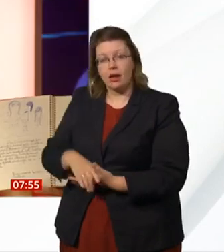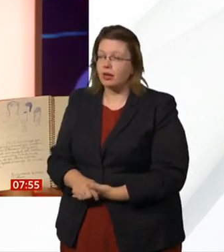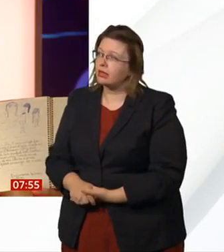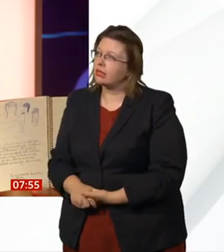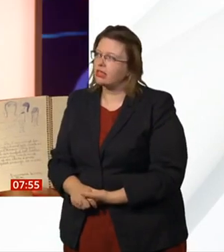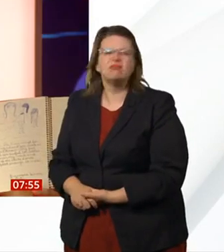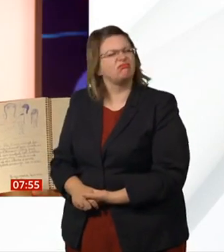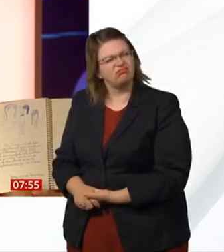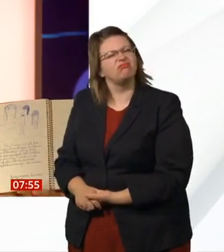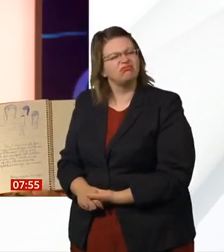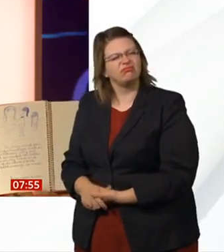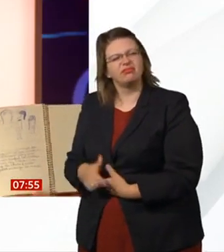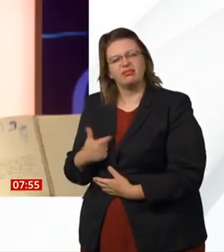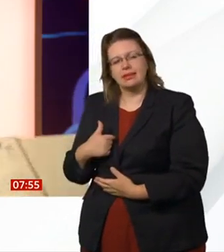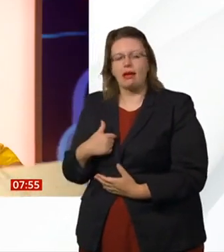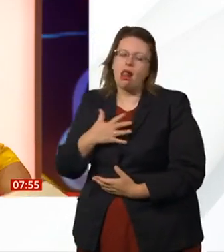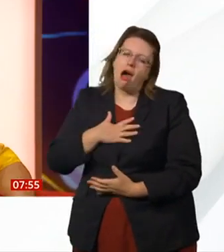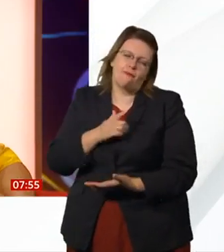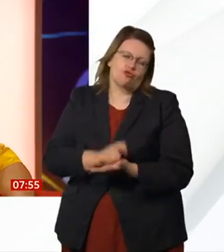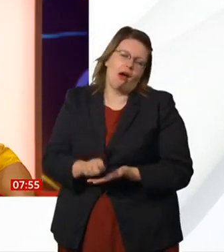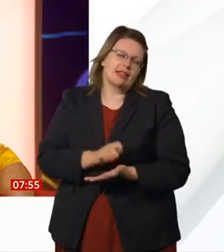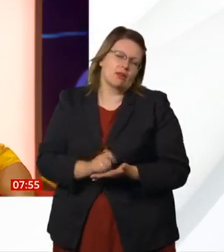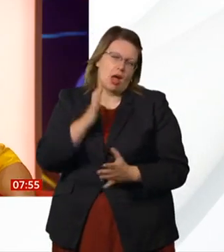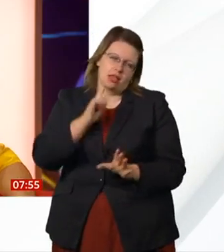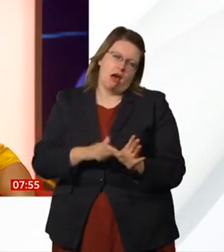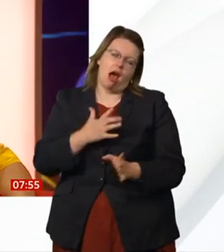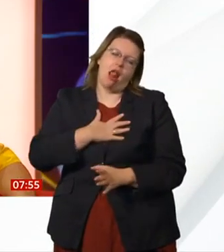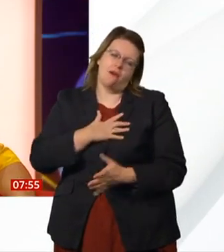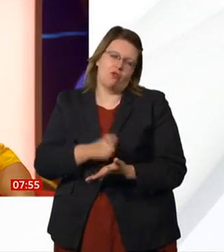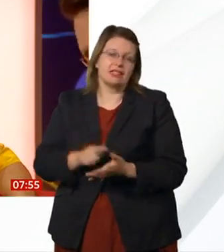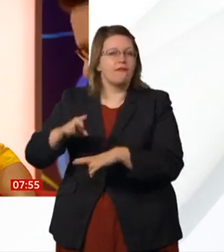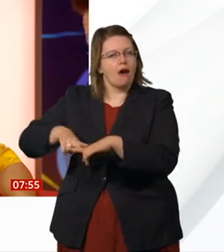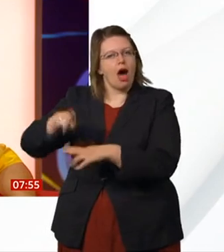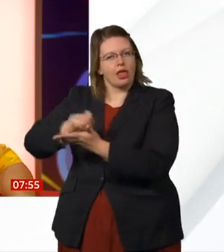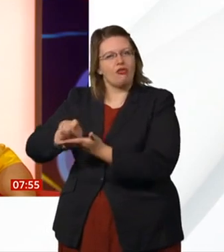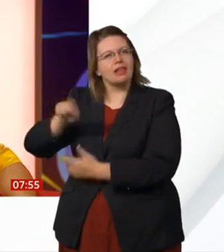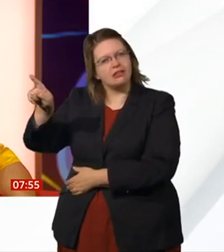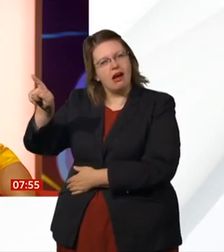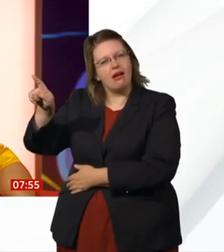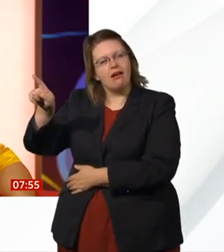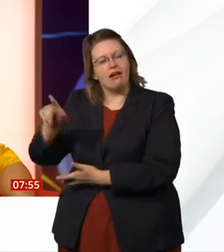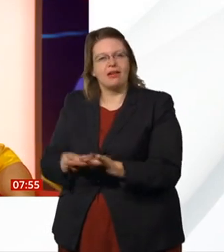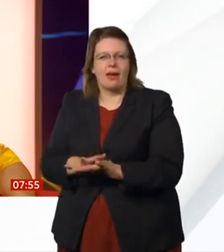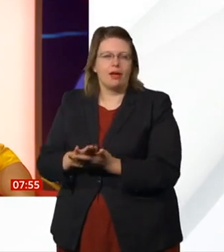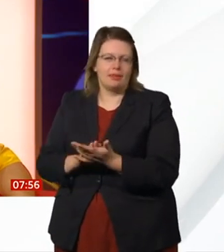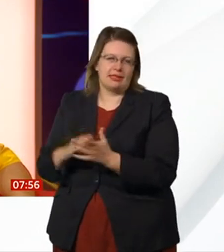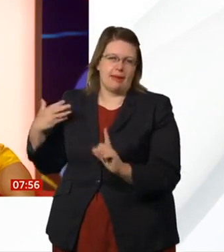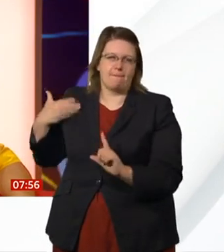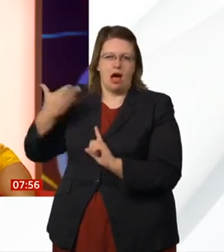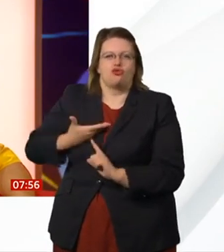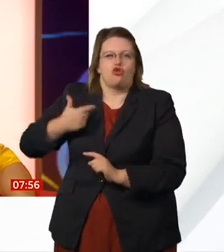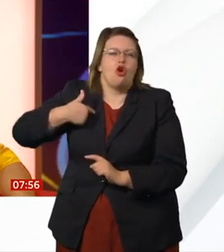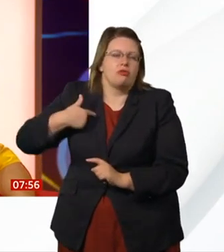little bit, writing? yes. Yeah. But I've always loved writing. You know, my dad is a writer, so it was something that was kind of natural to